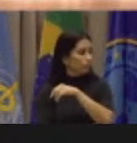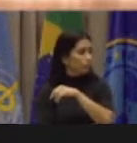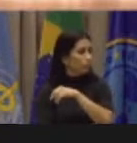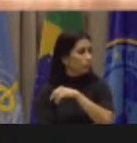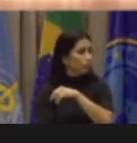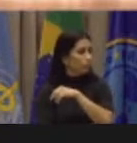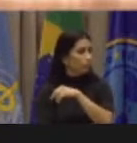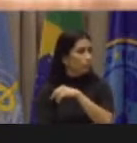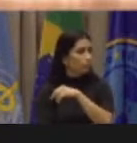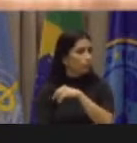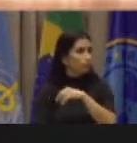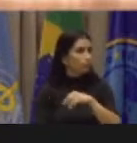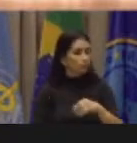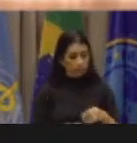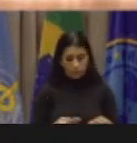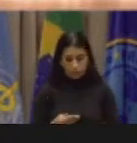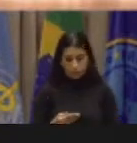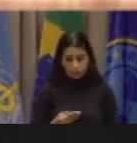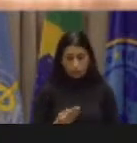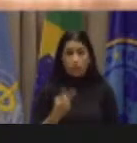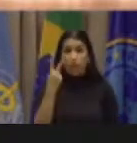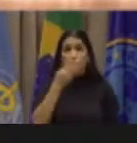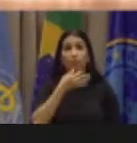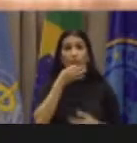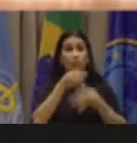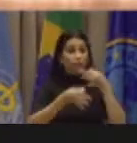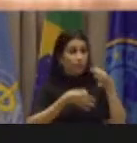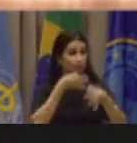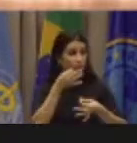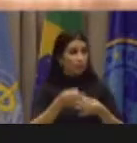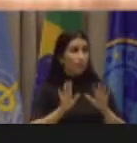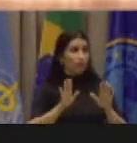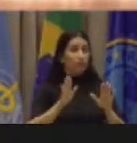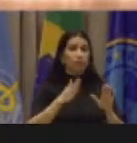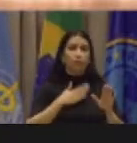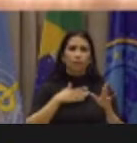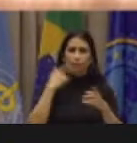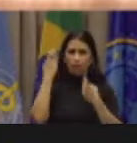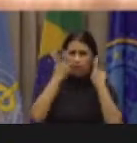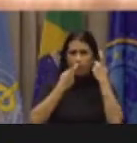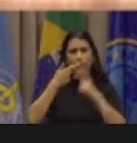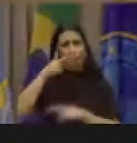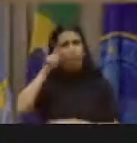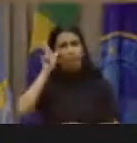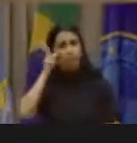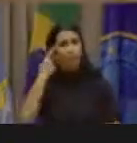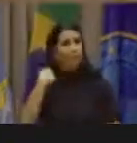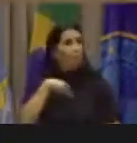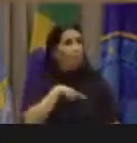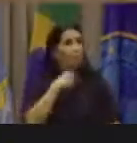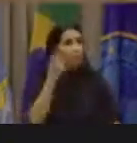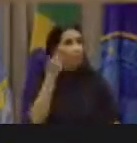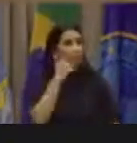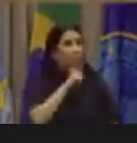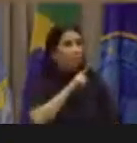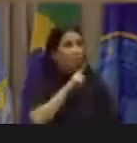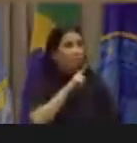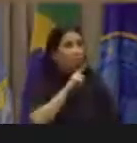I would like to make 2 comments and share with you 2 worries.